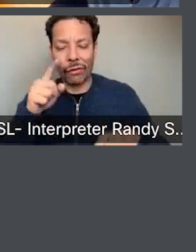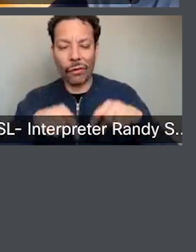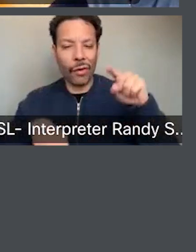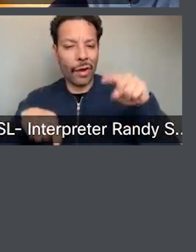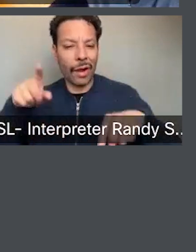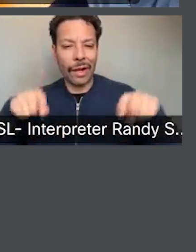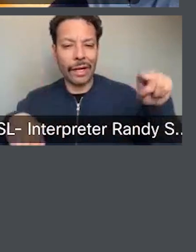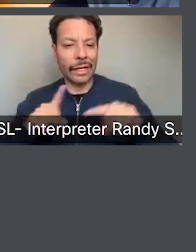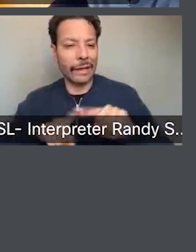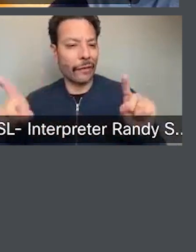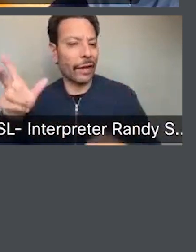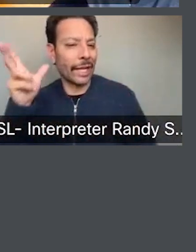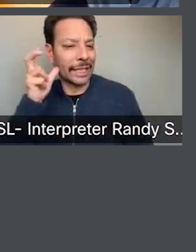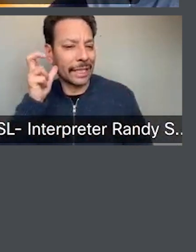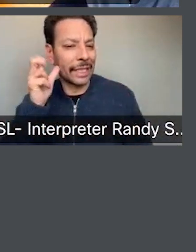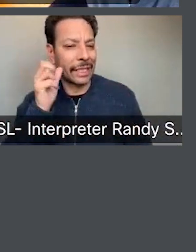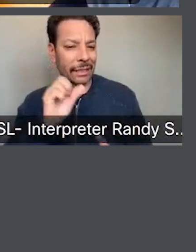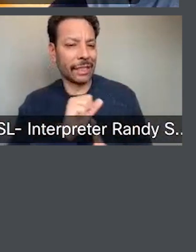listening conditions.